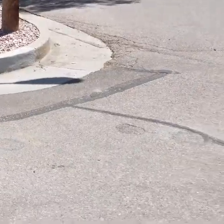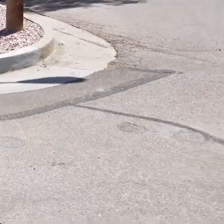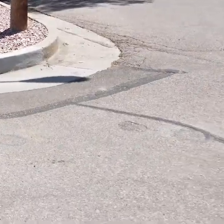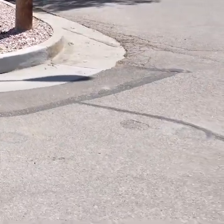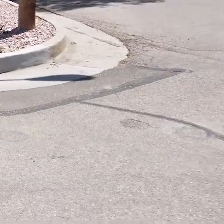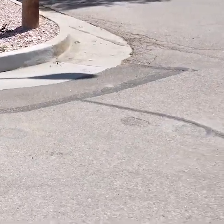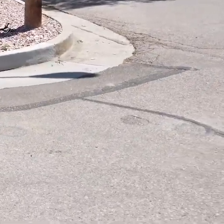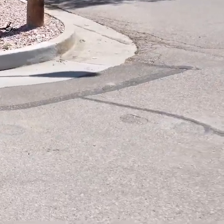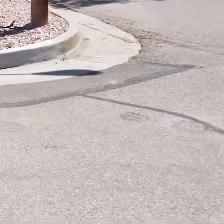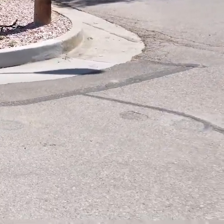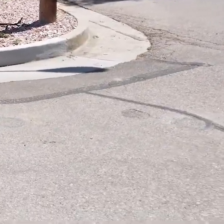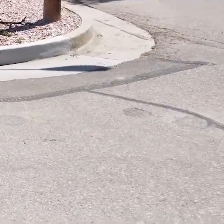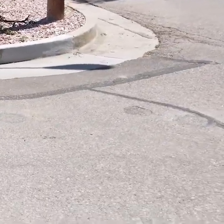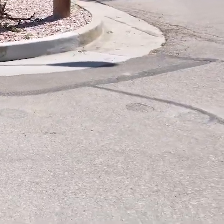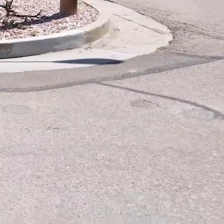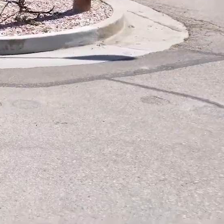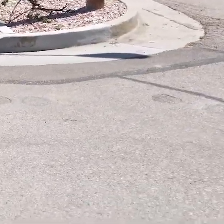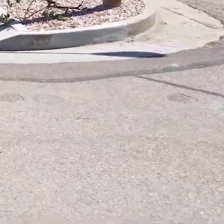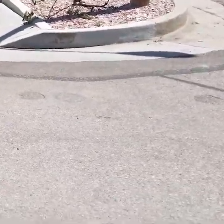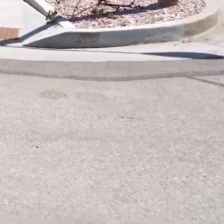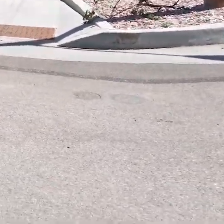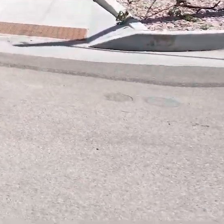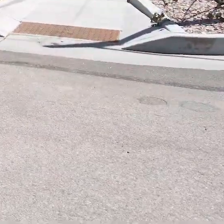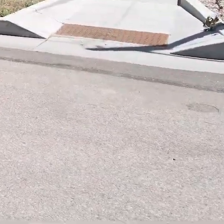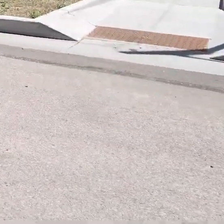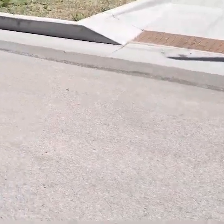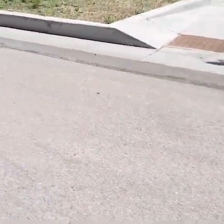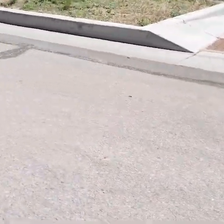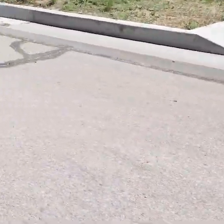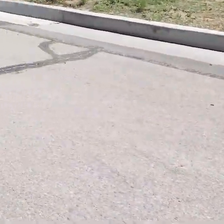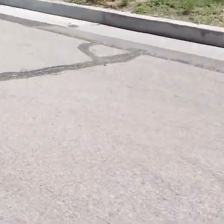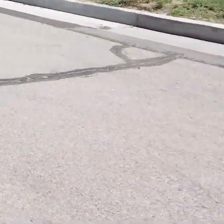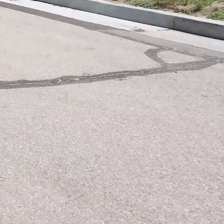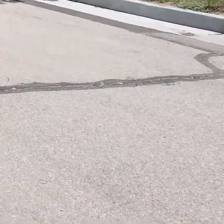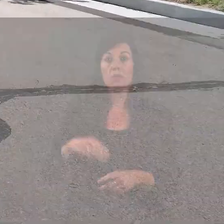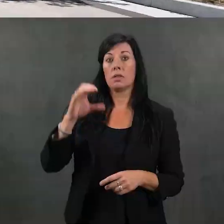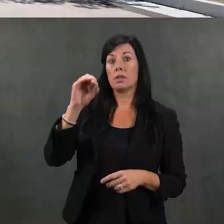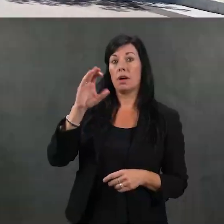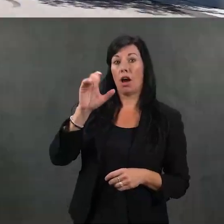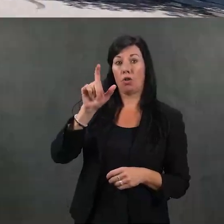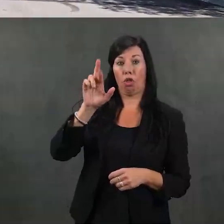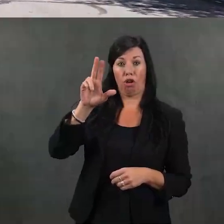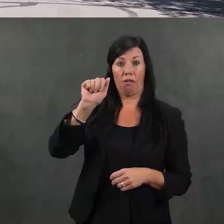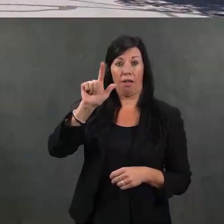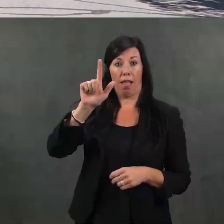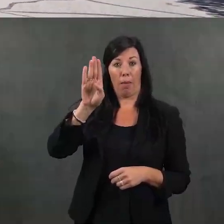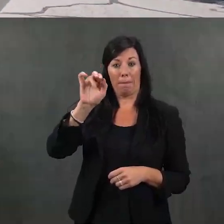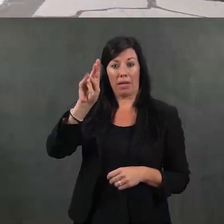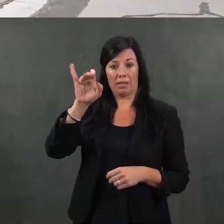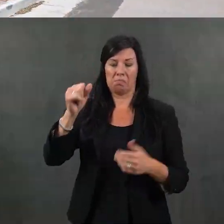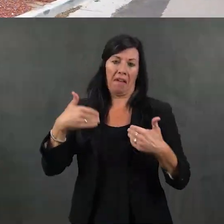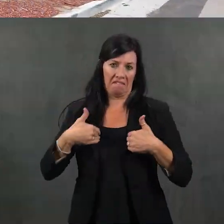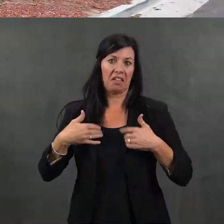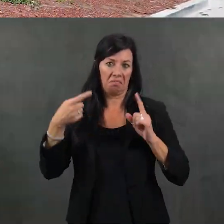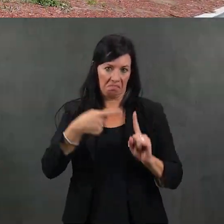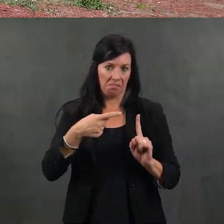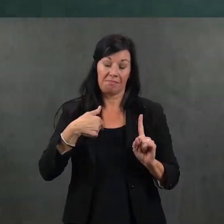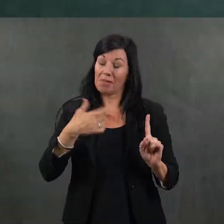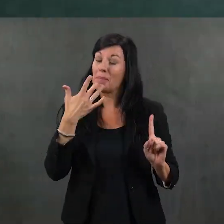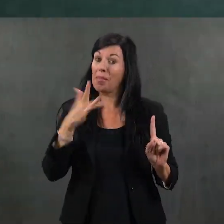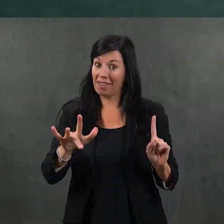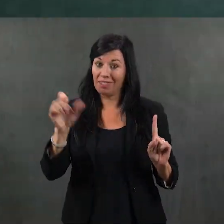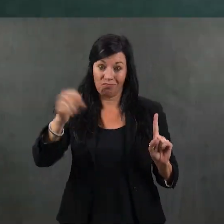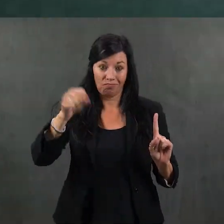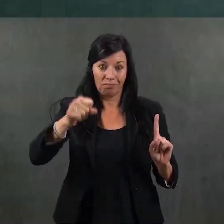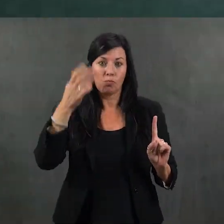street. Title: Robin Teeting, CSDB O&M teacher. Robin sits in front of a gray background. I have ocular albinism, and